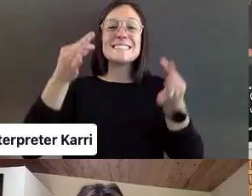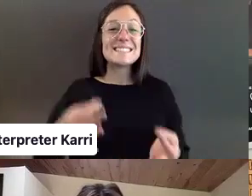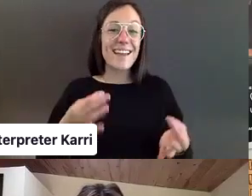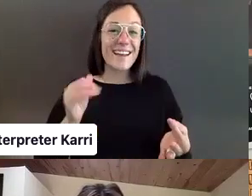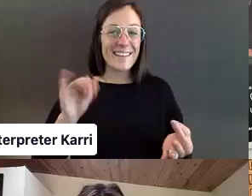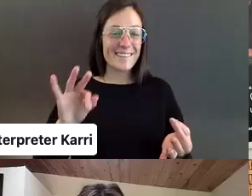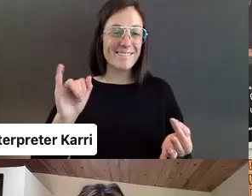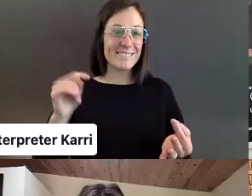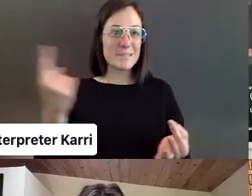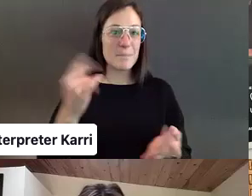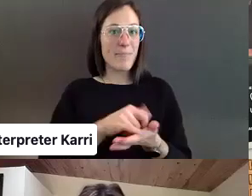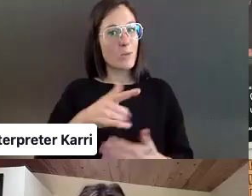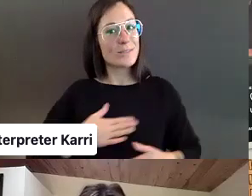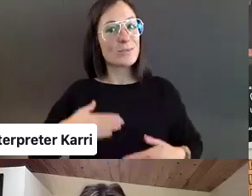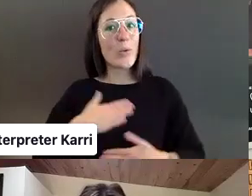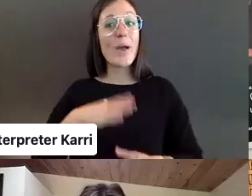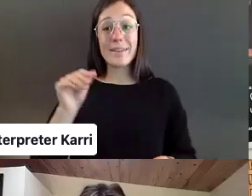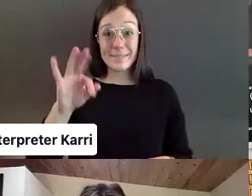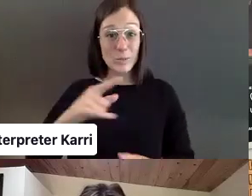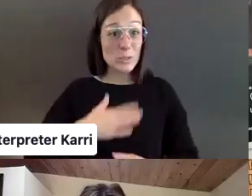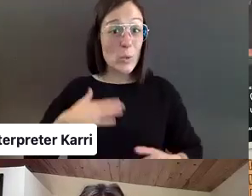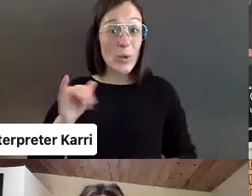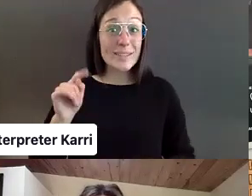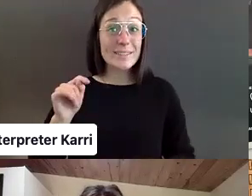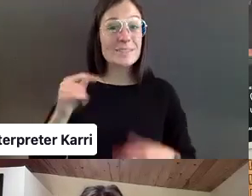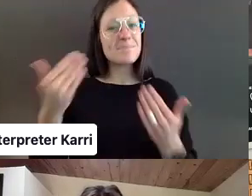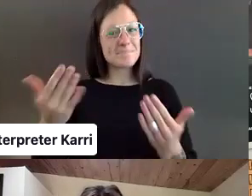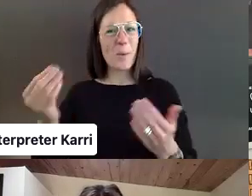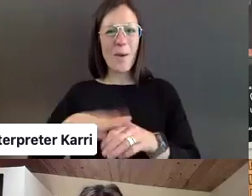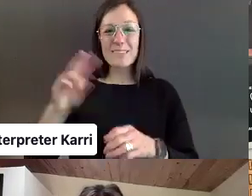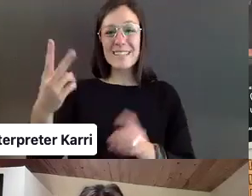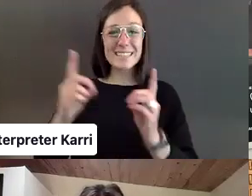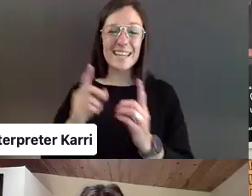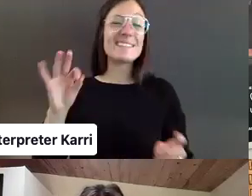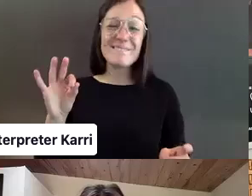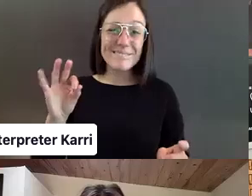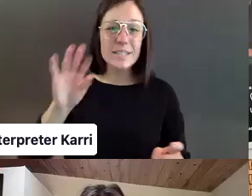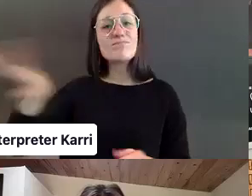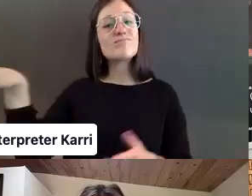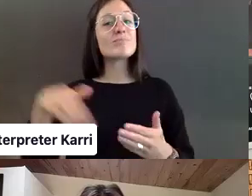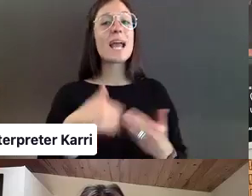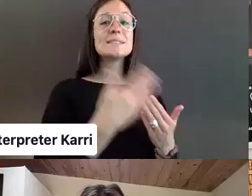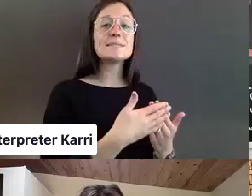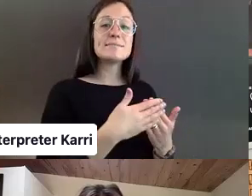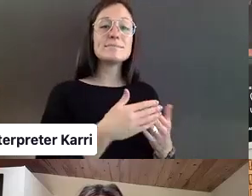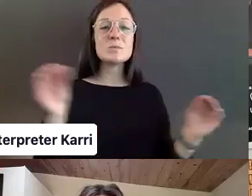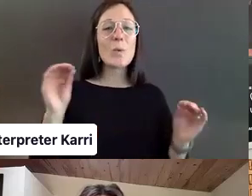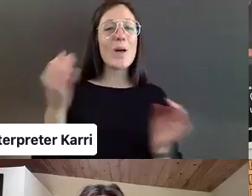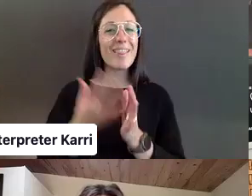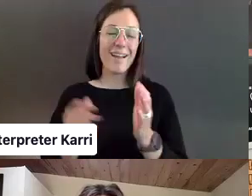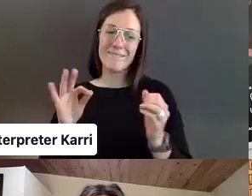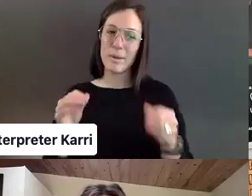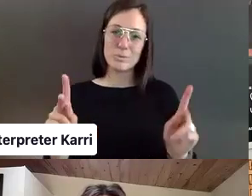you're enjoying. And if so, second date. If not, next, there's no lack of